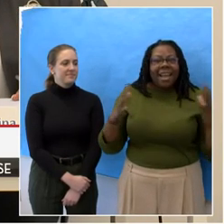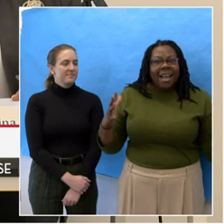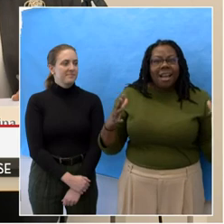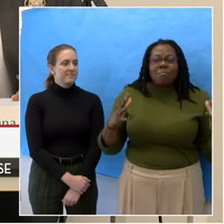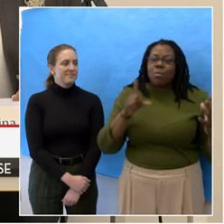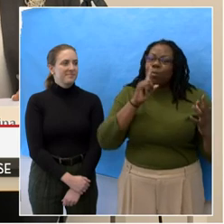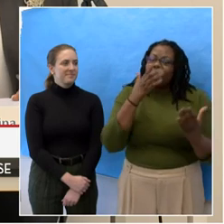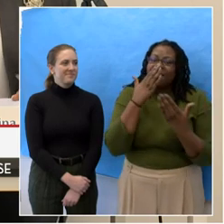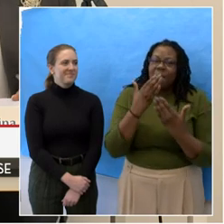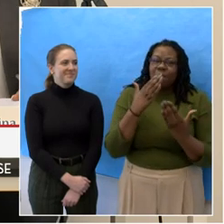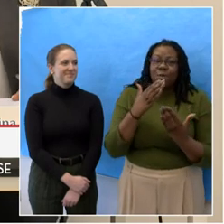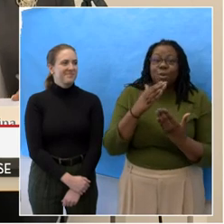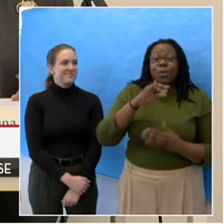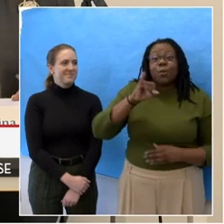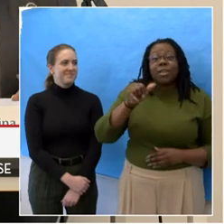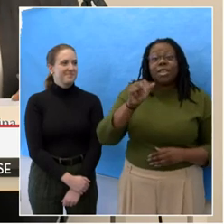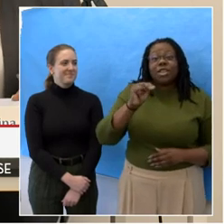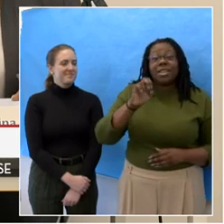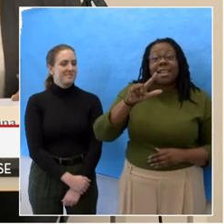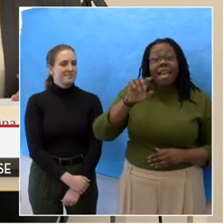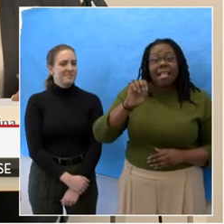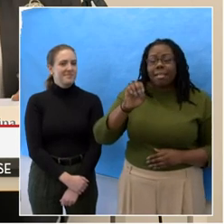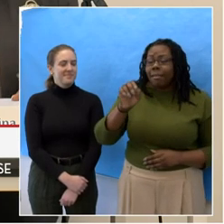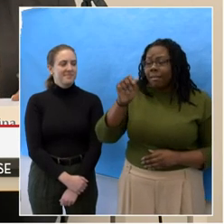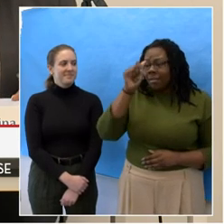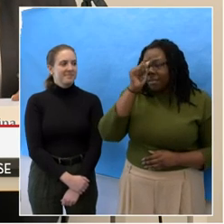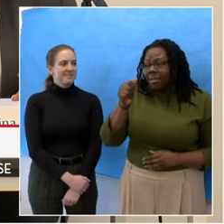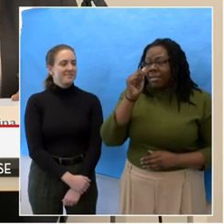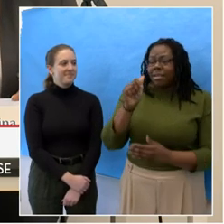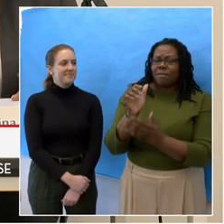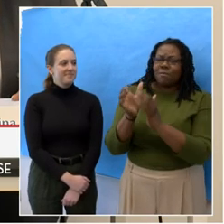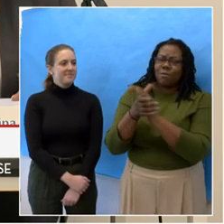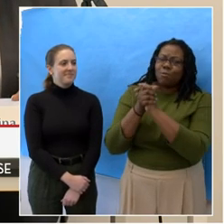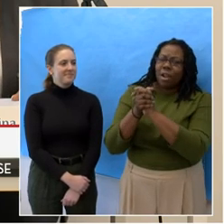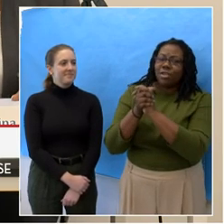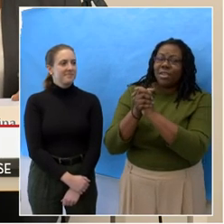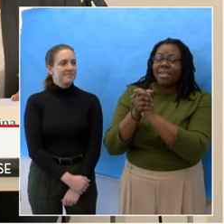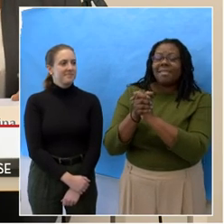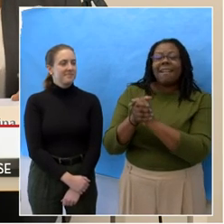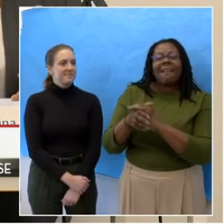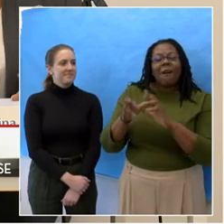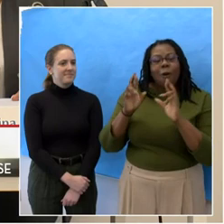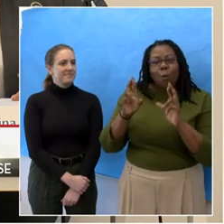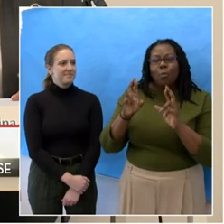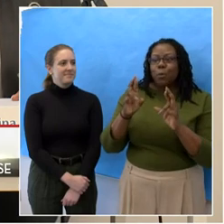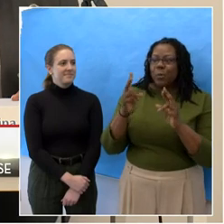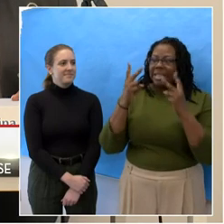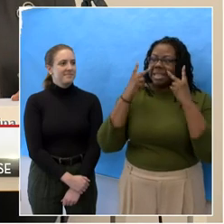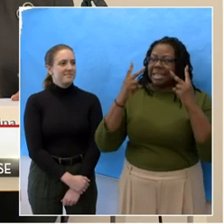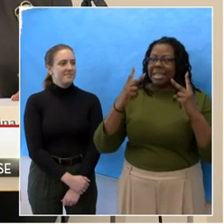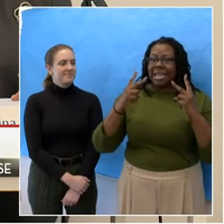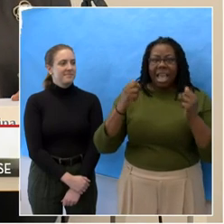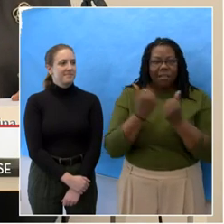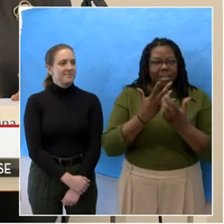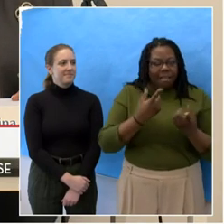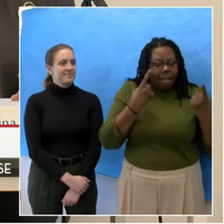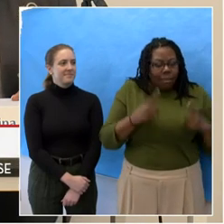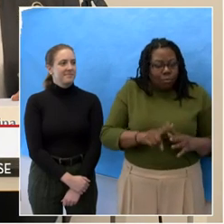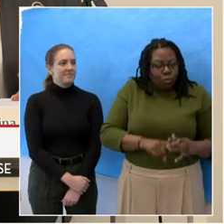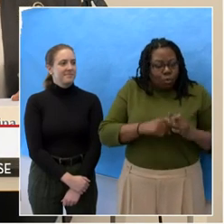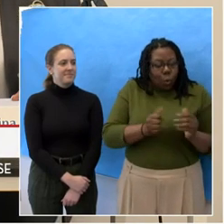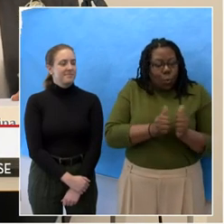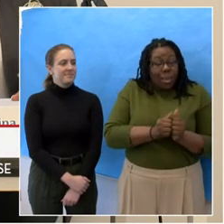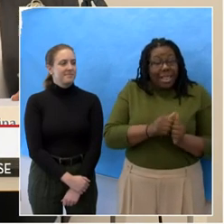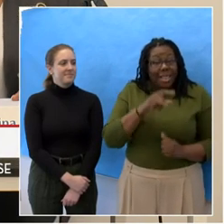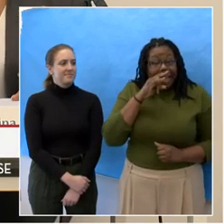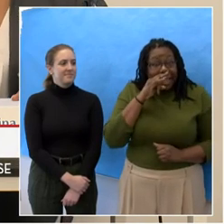I hope you feel the magnitude of what started in the classroom with your littles, and now you are leading through an entire school system.